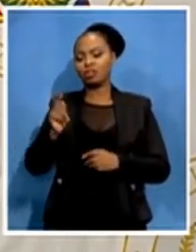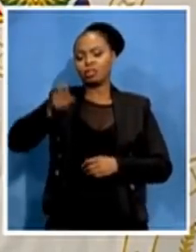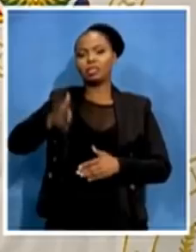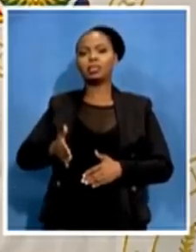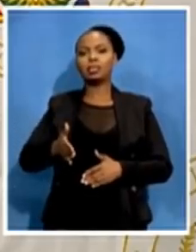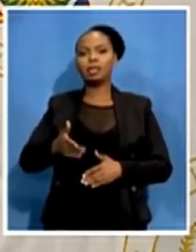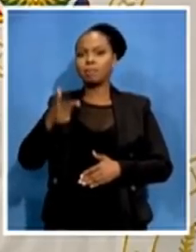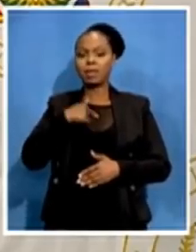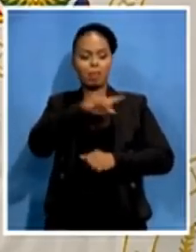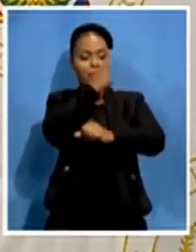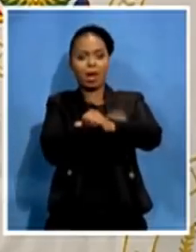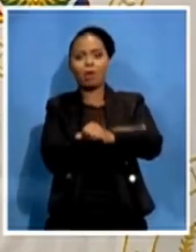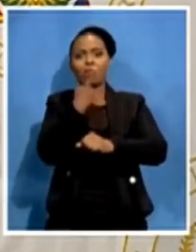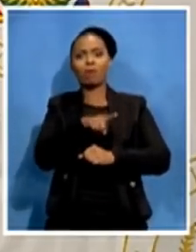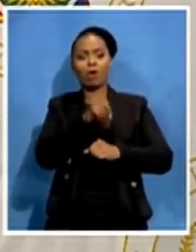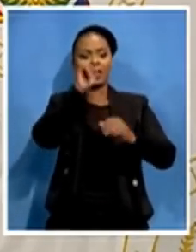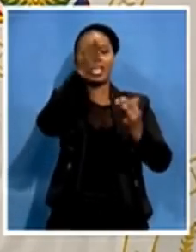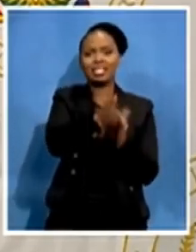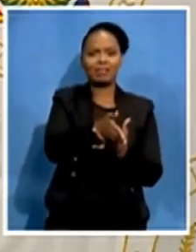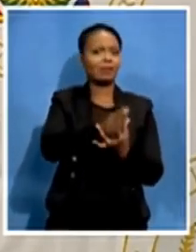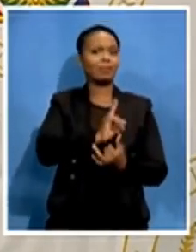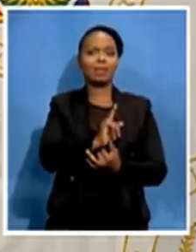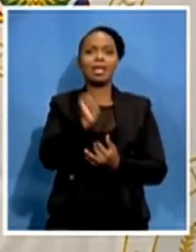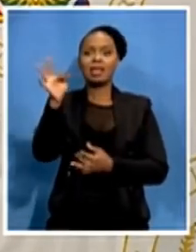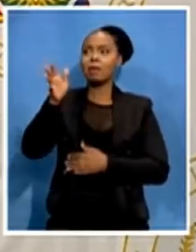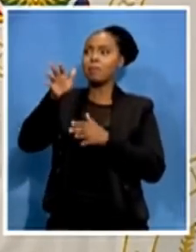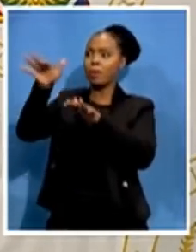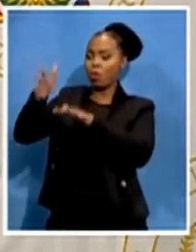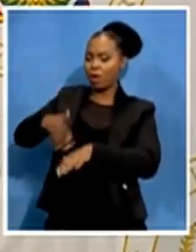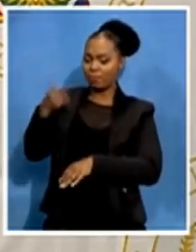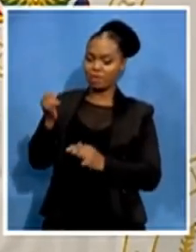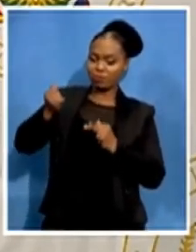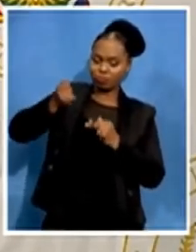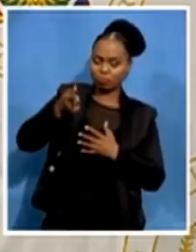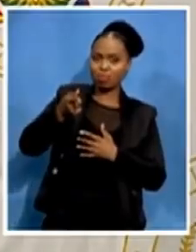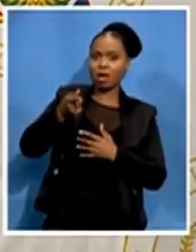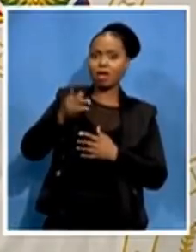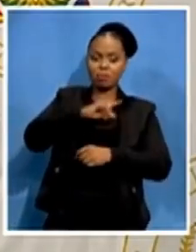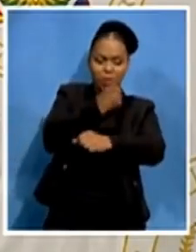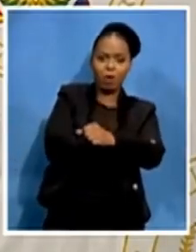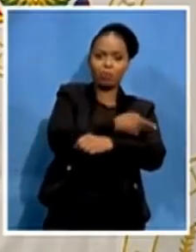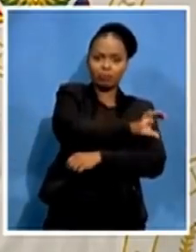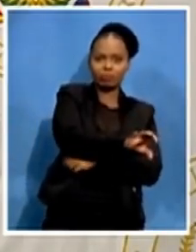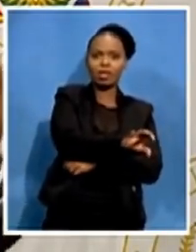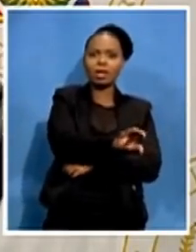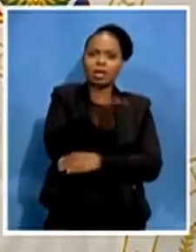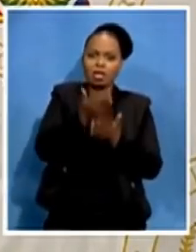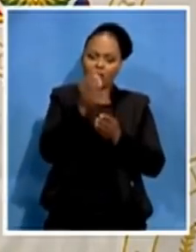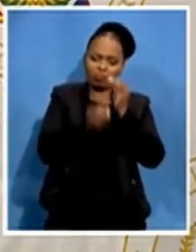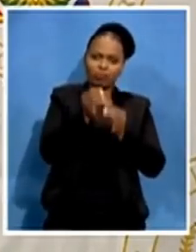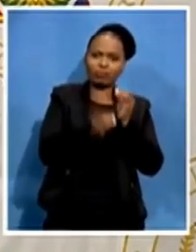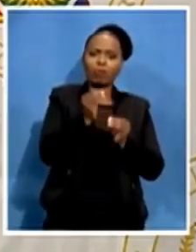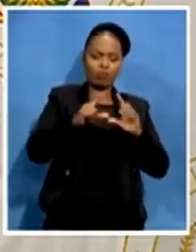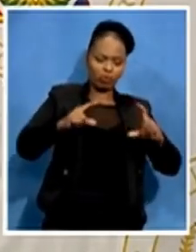Parliament to amend the Constitution and to amend the Judicial Service Act to give the